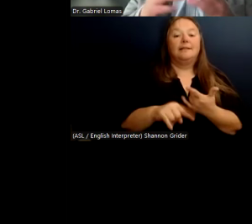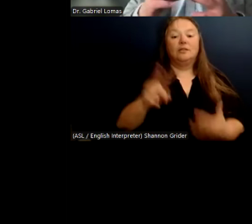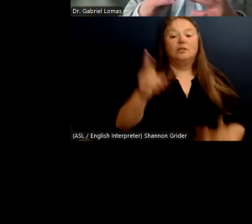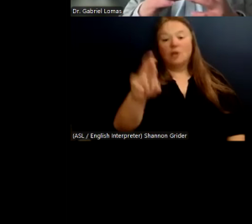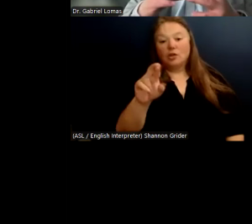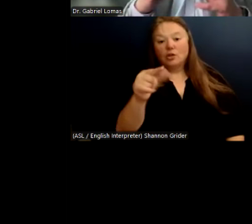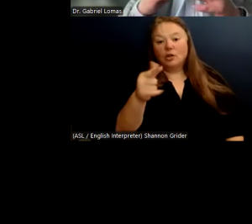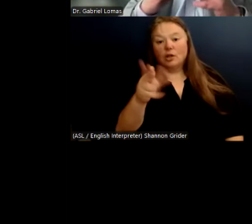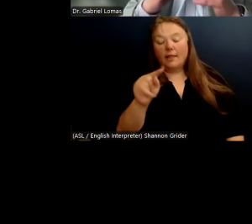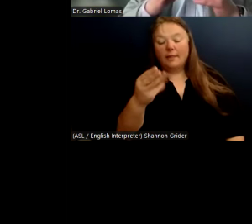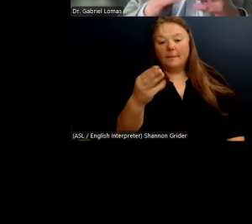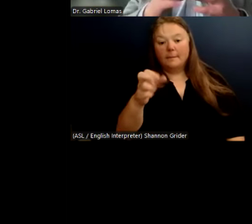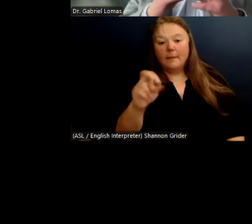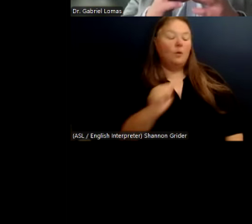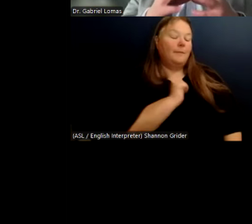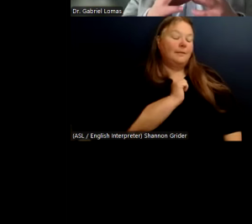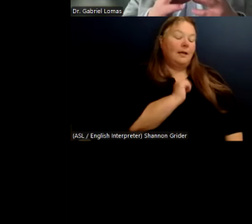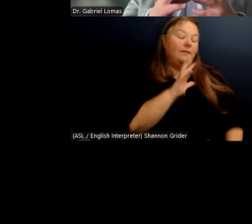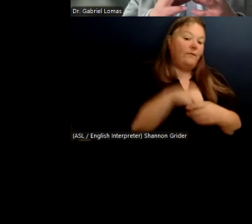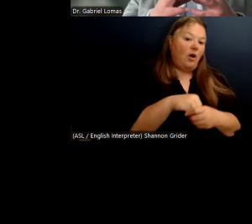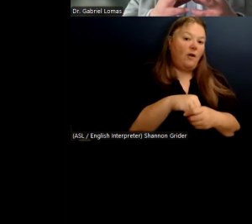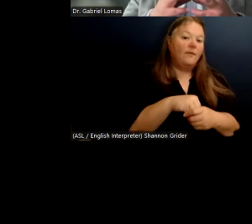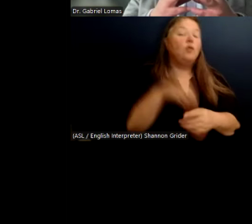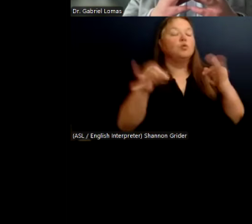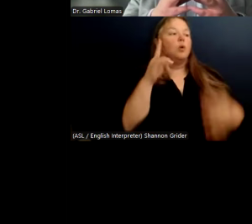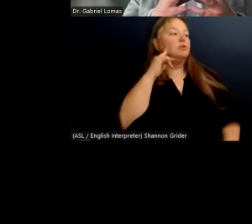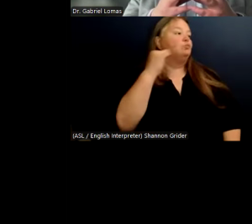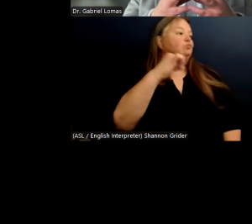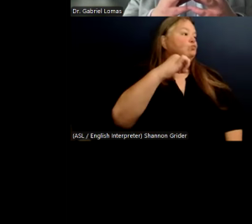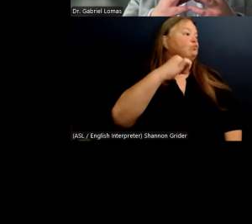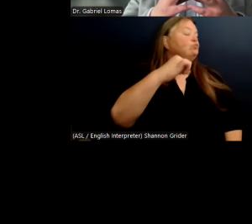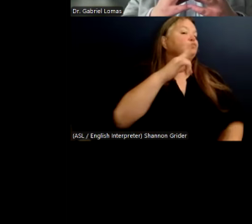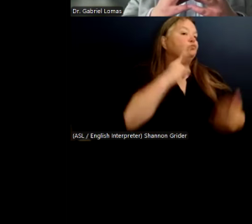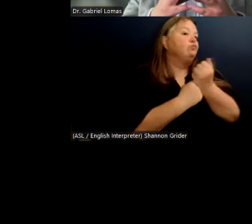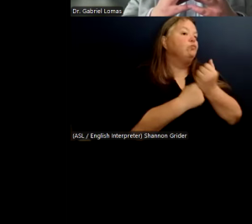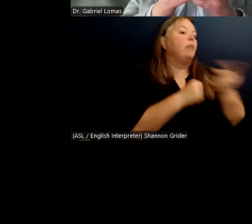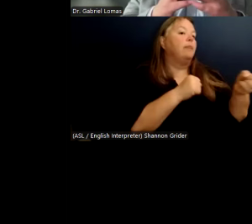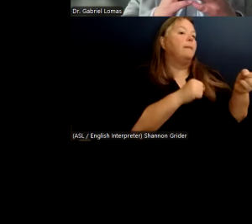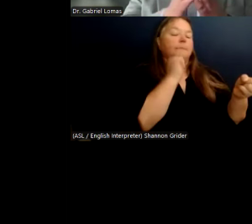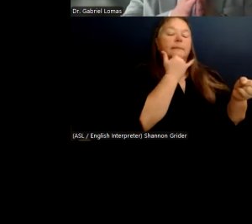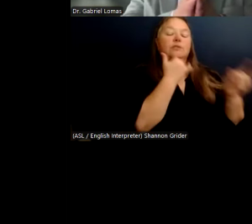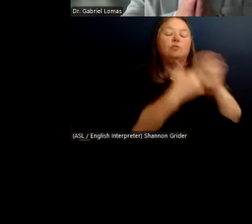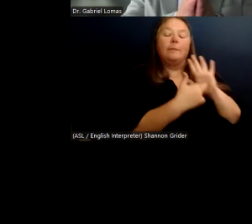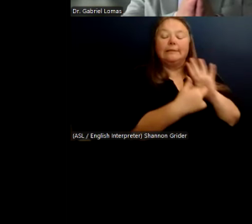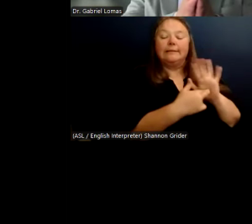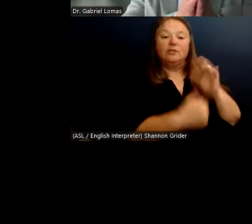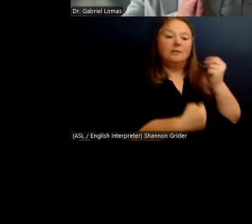then they will persist in these misrepresentations.